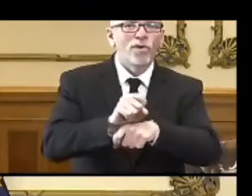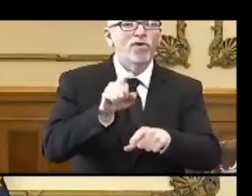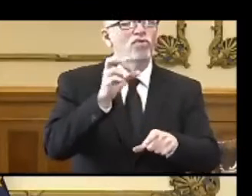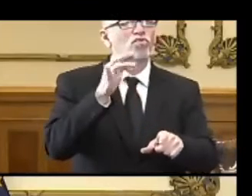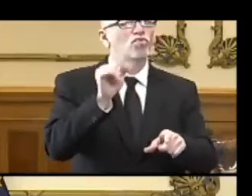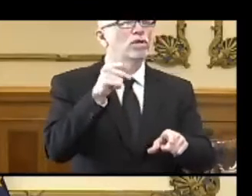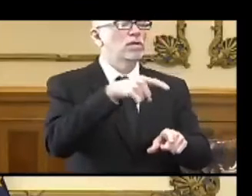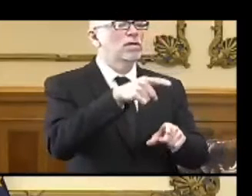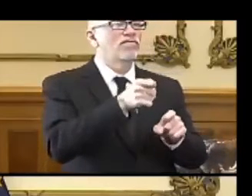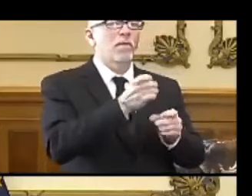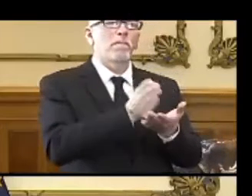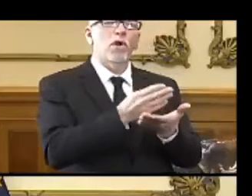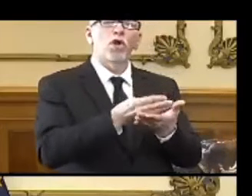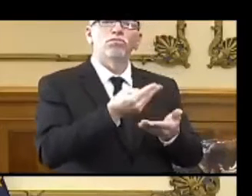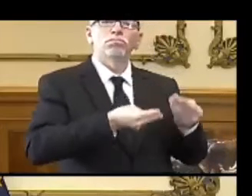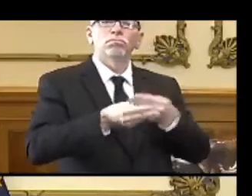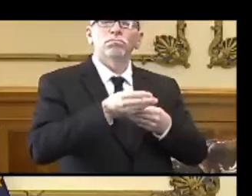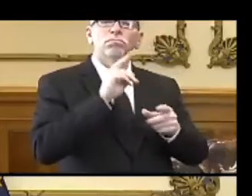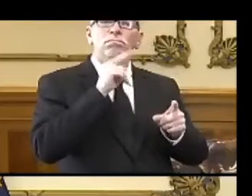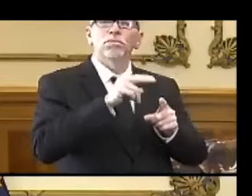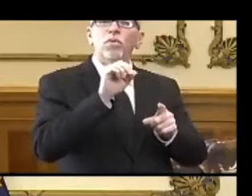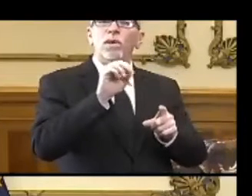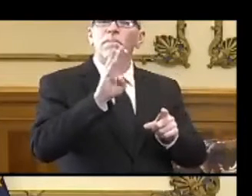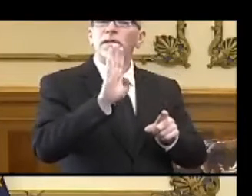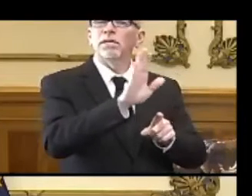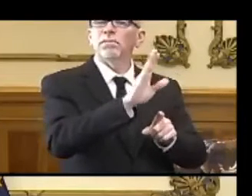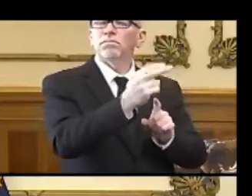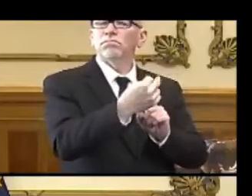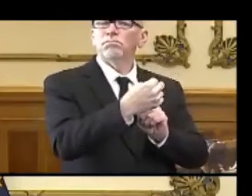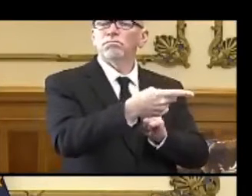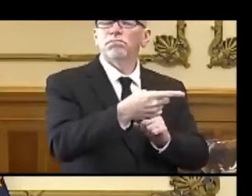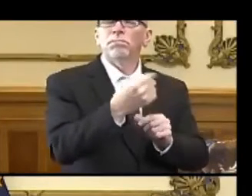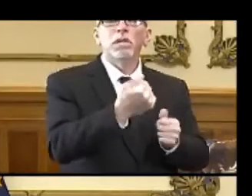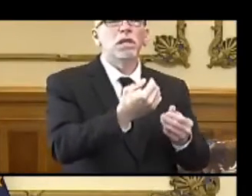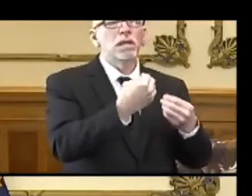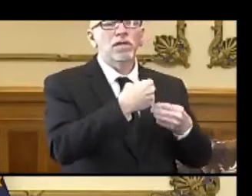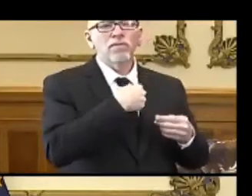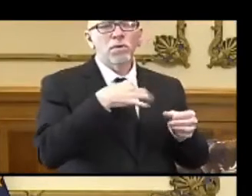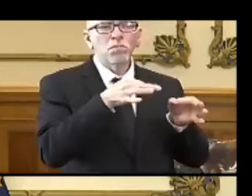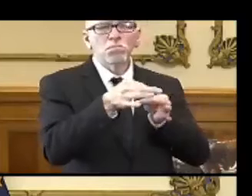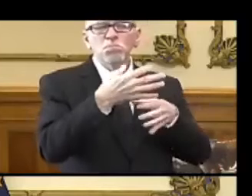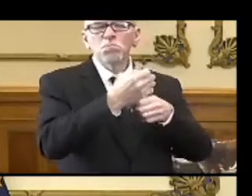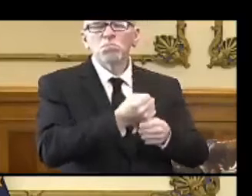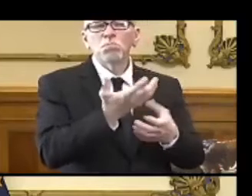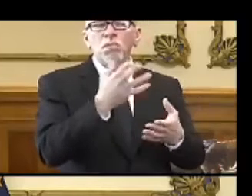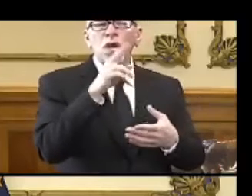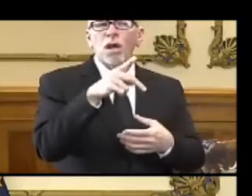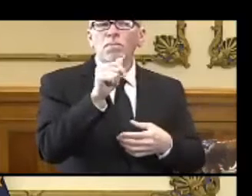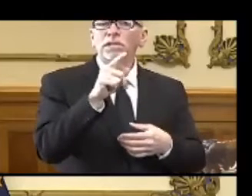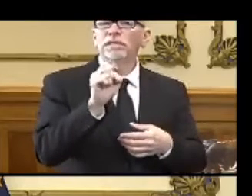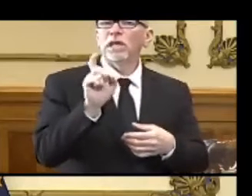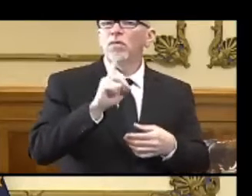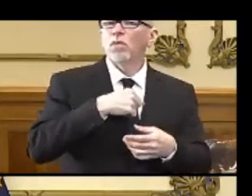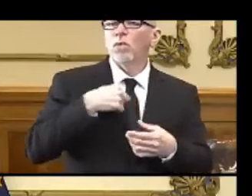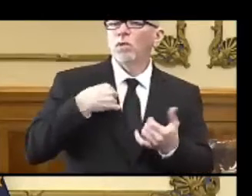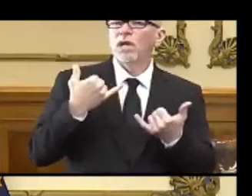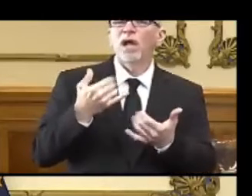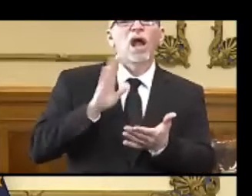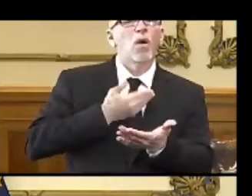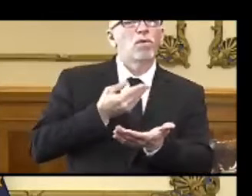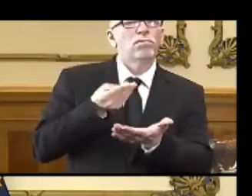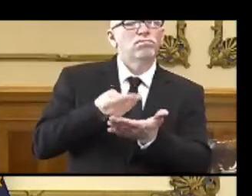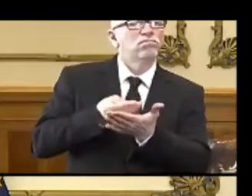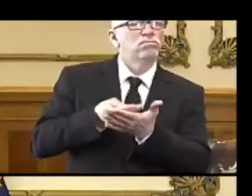a budget perspective, from the OMB perspective, if you would just give us an update on where we are fiscally